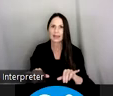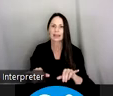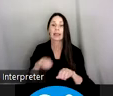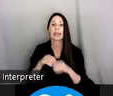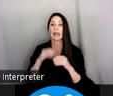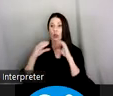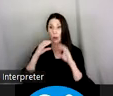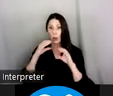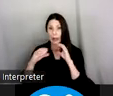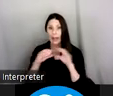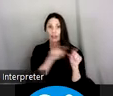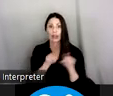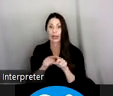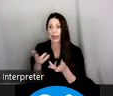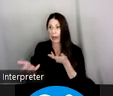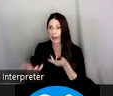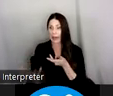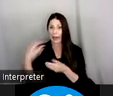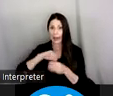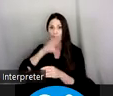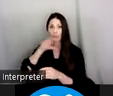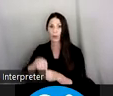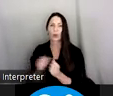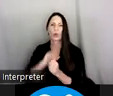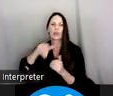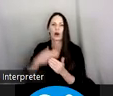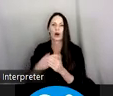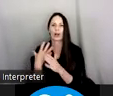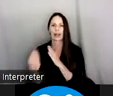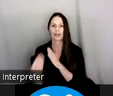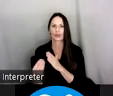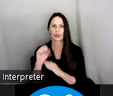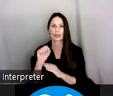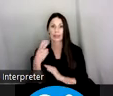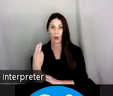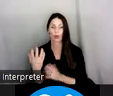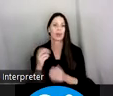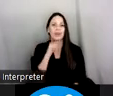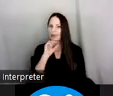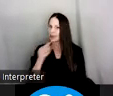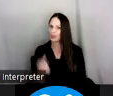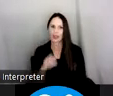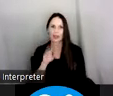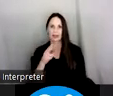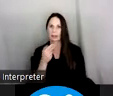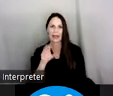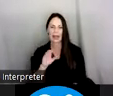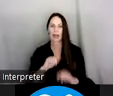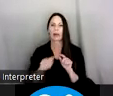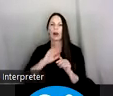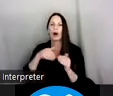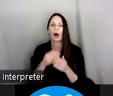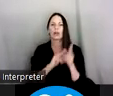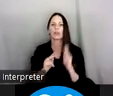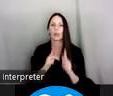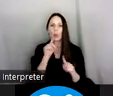communication and engagement with all external stakeholders, not just BHAAC, but all of the folks who are working with